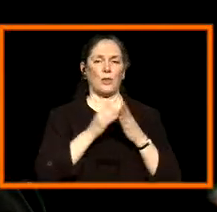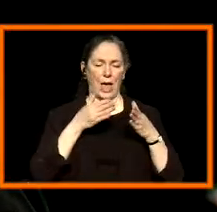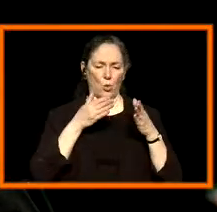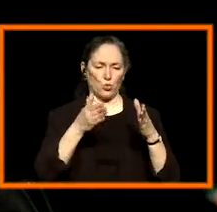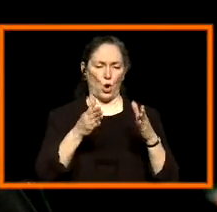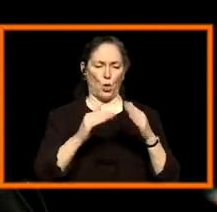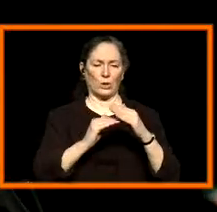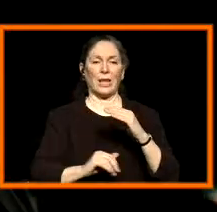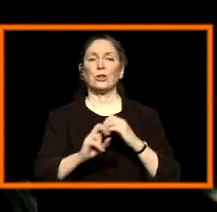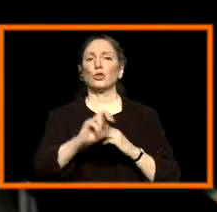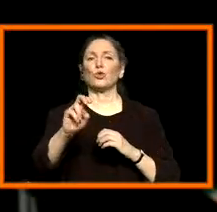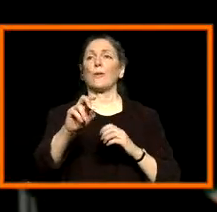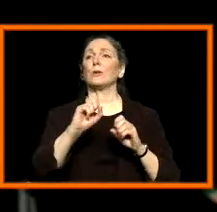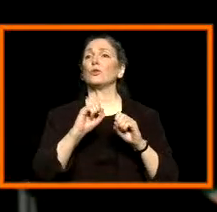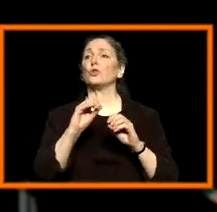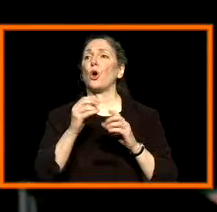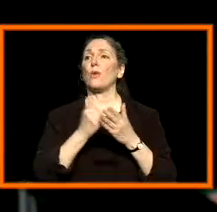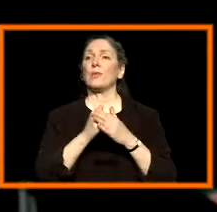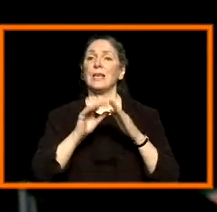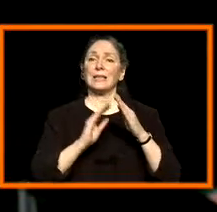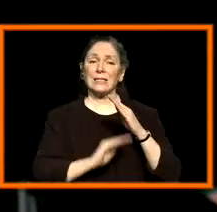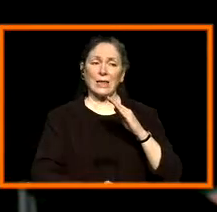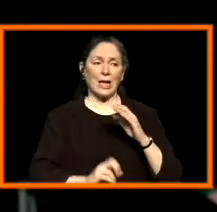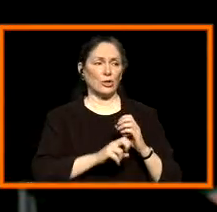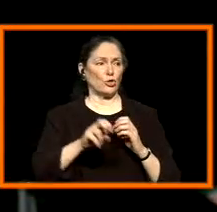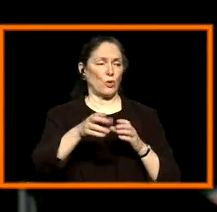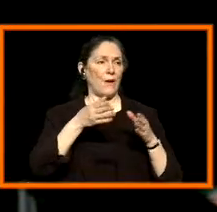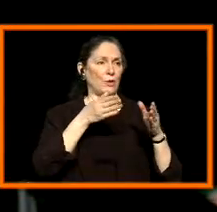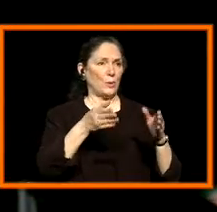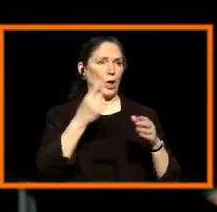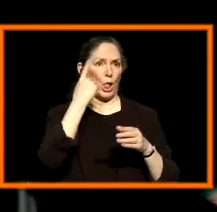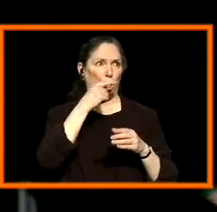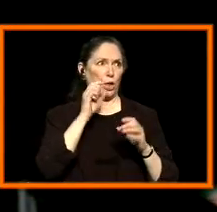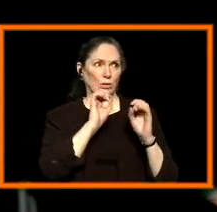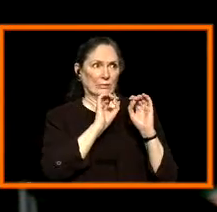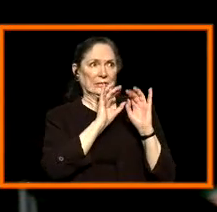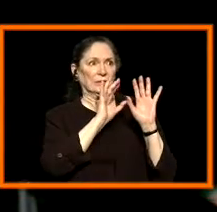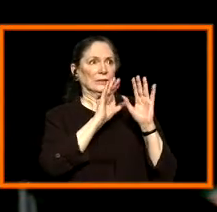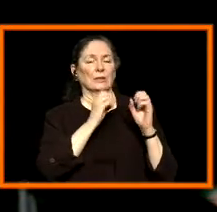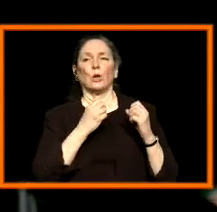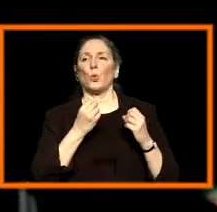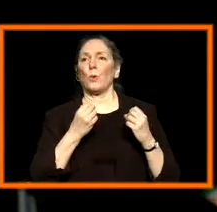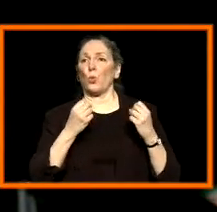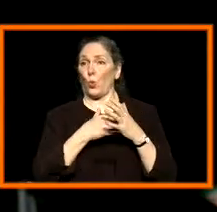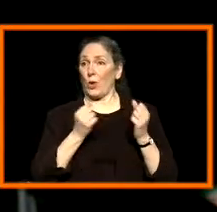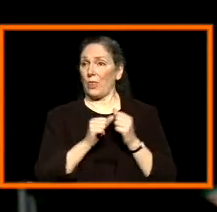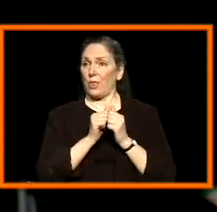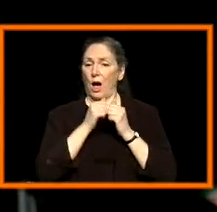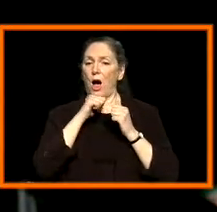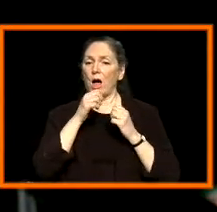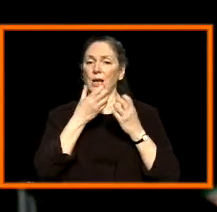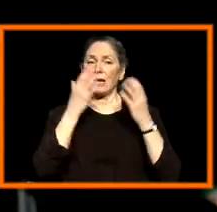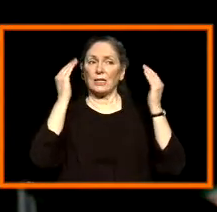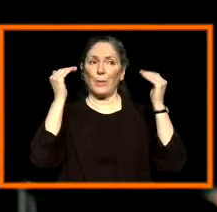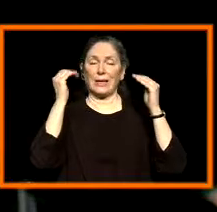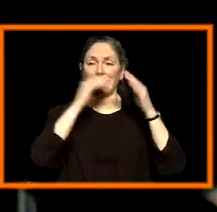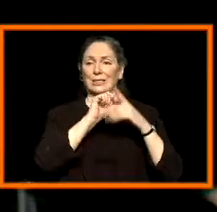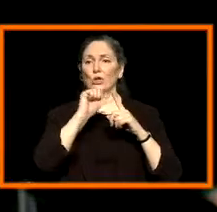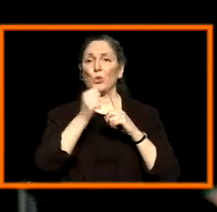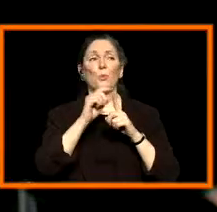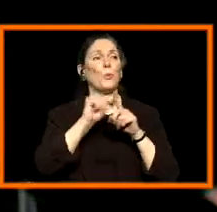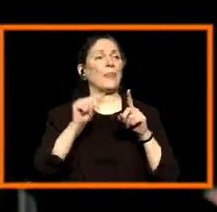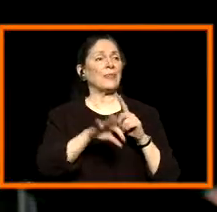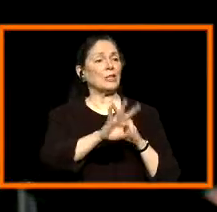less traveled. So undoubtedly, these less traveled paths look mysterious with unexpected situations, but these unconventional